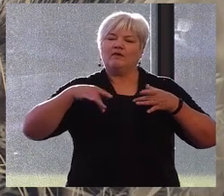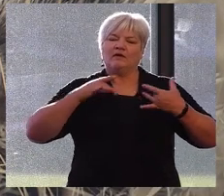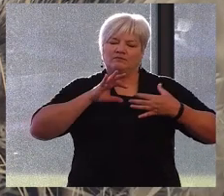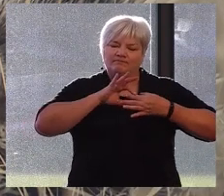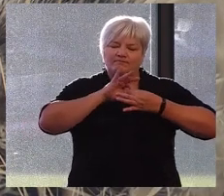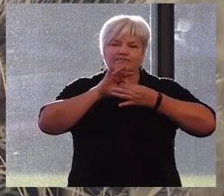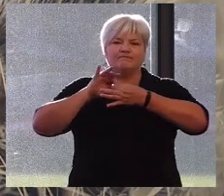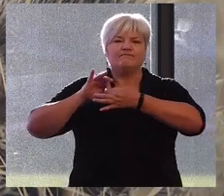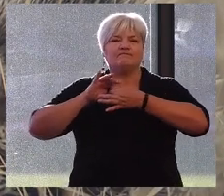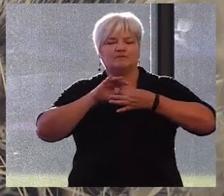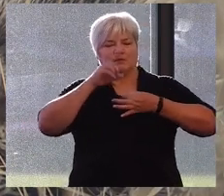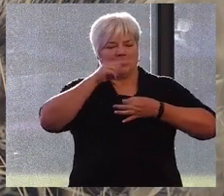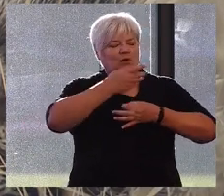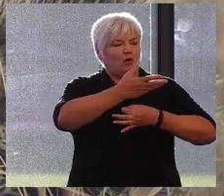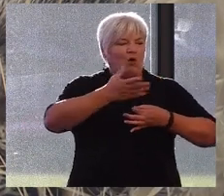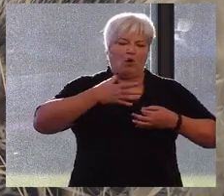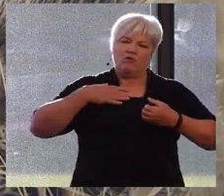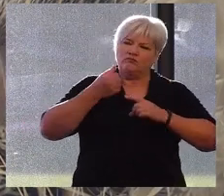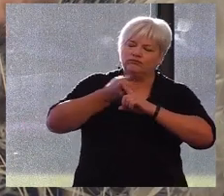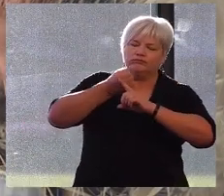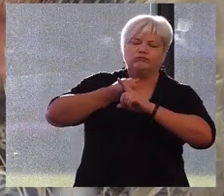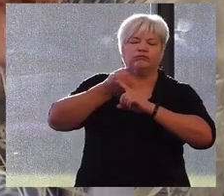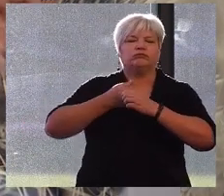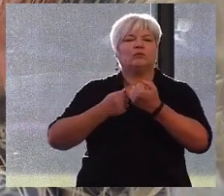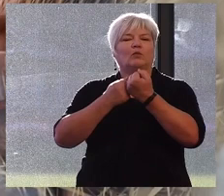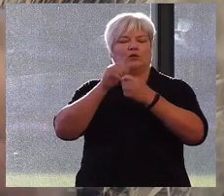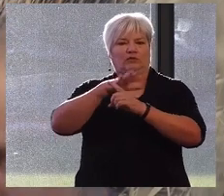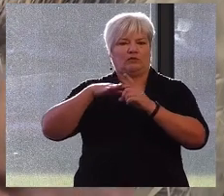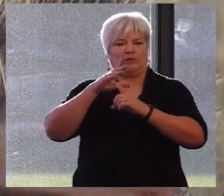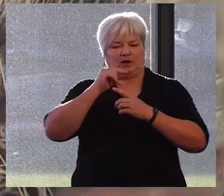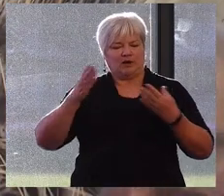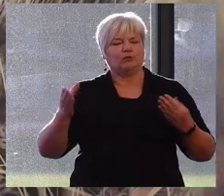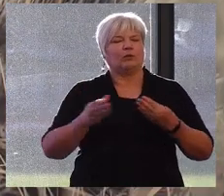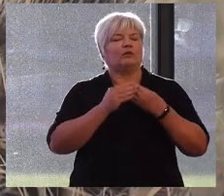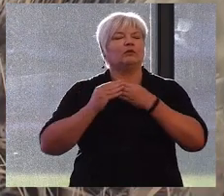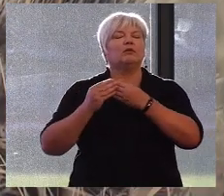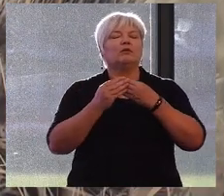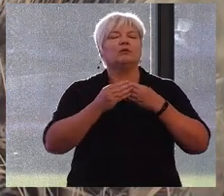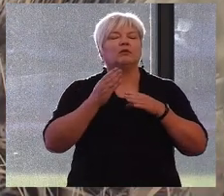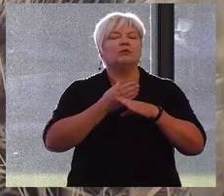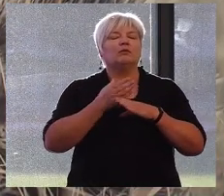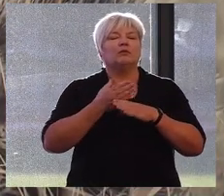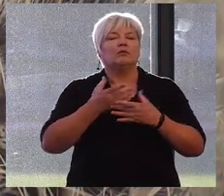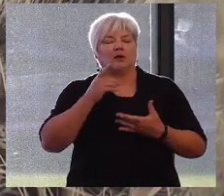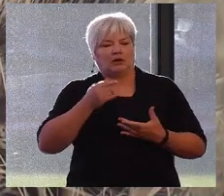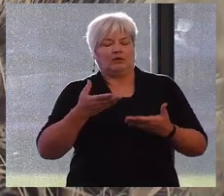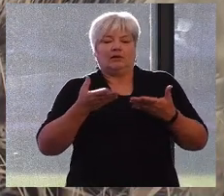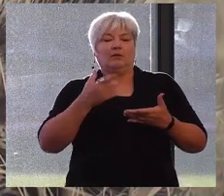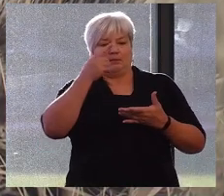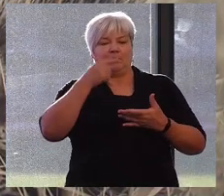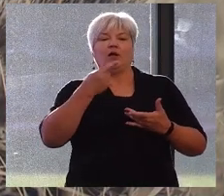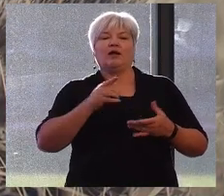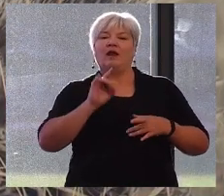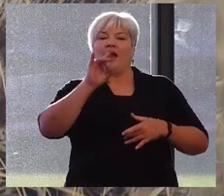bigger base of champions for the environment. And we can do both those things together. We can actually allow people to recreate on